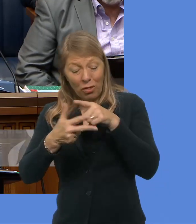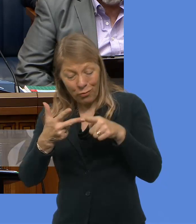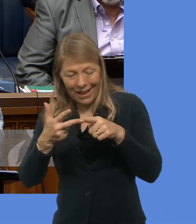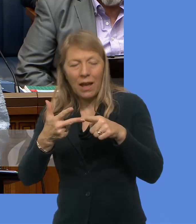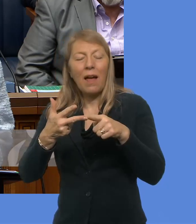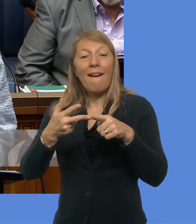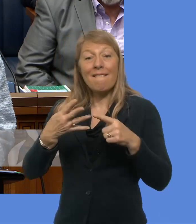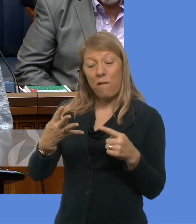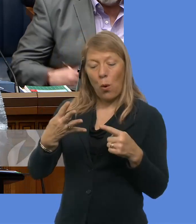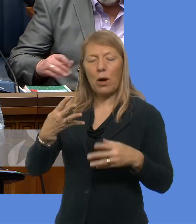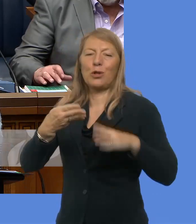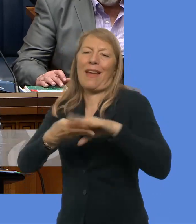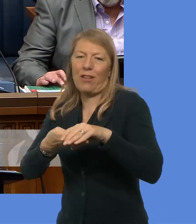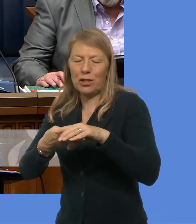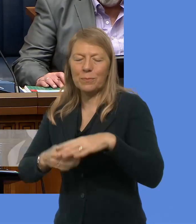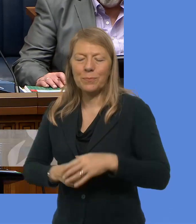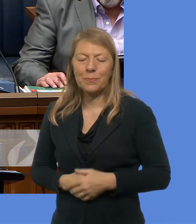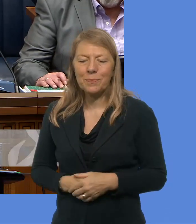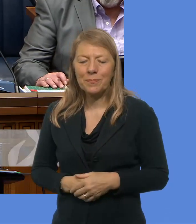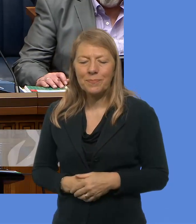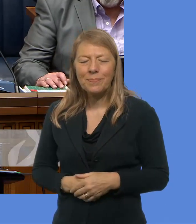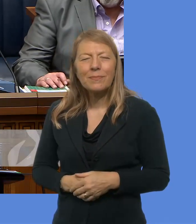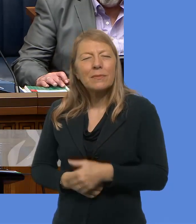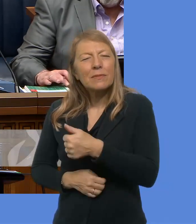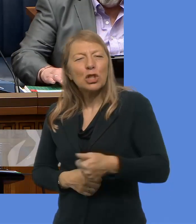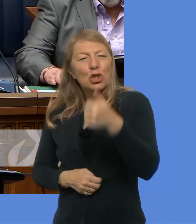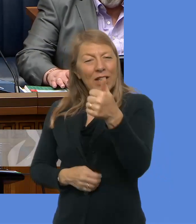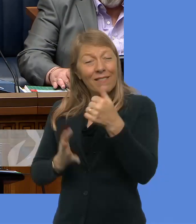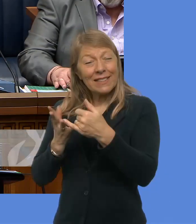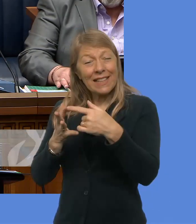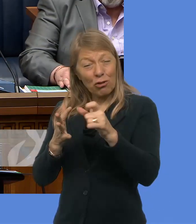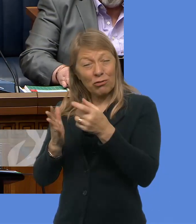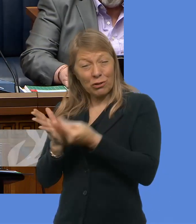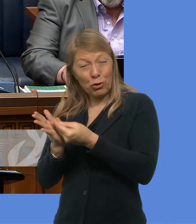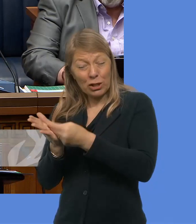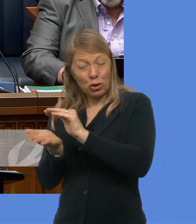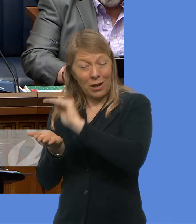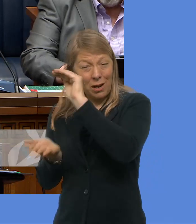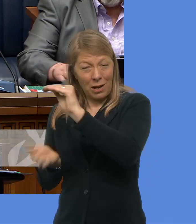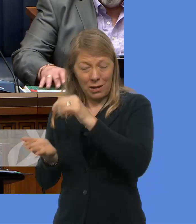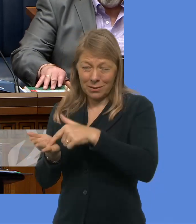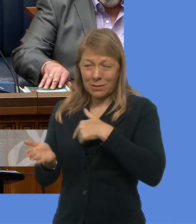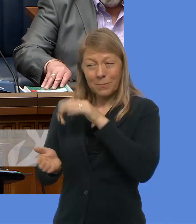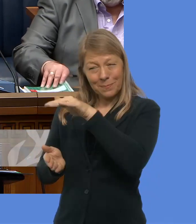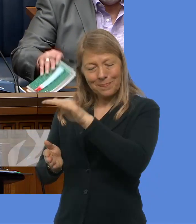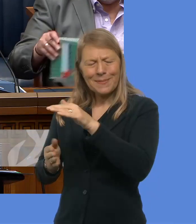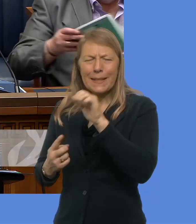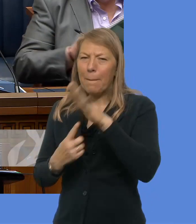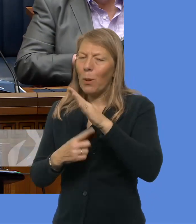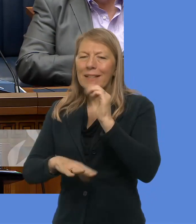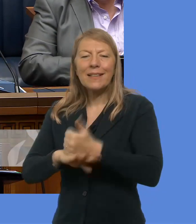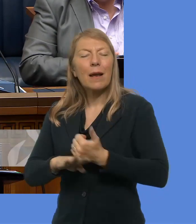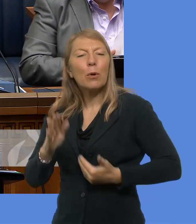have pressed the Chief Secretary to the Treasury on the importance of putting a fiscal framework in place as quickly as possible, including funding